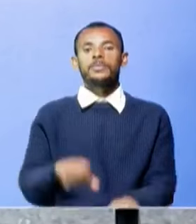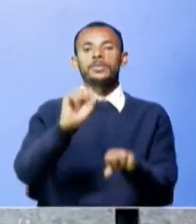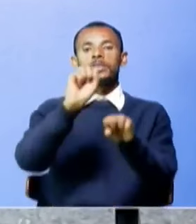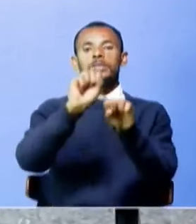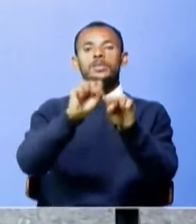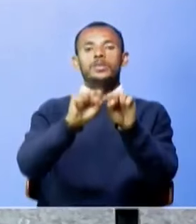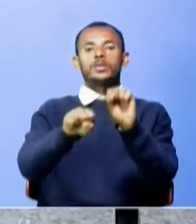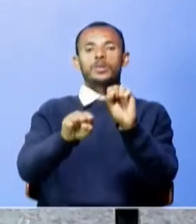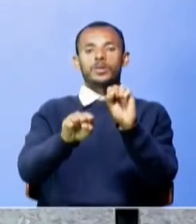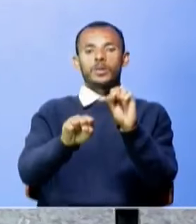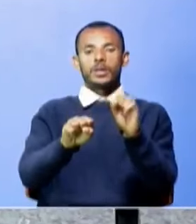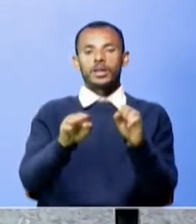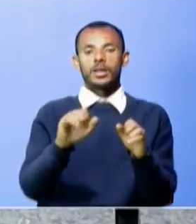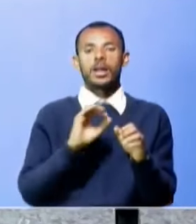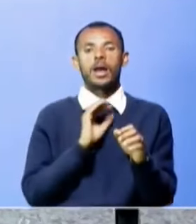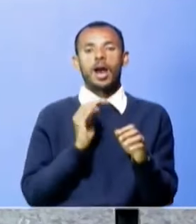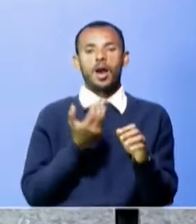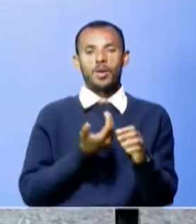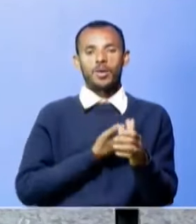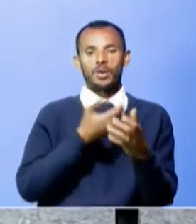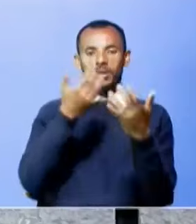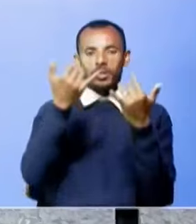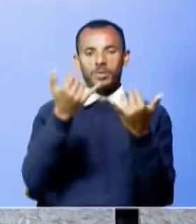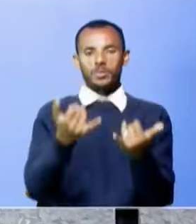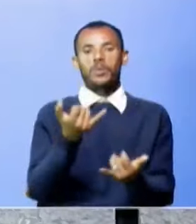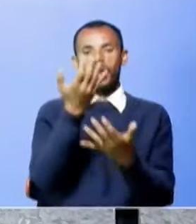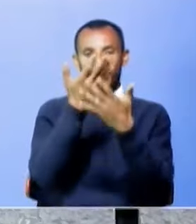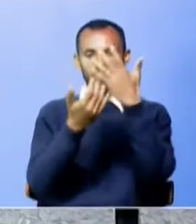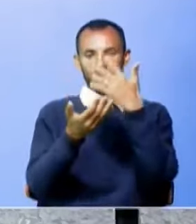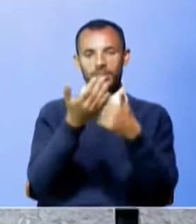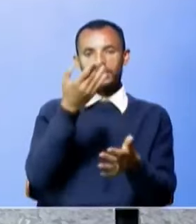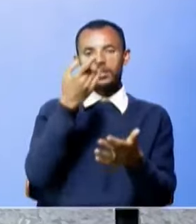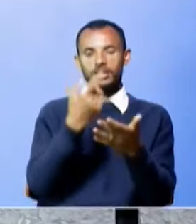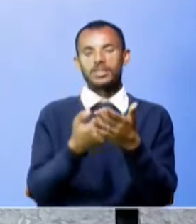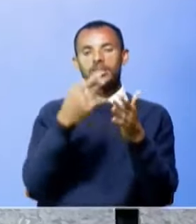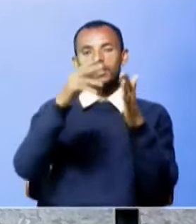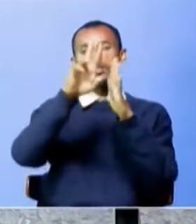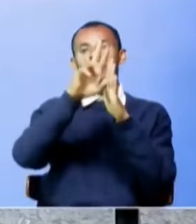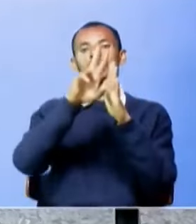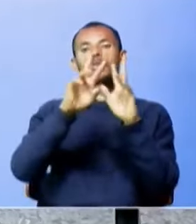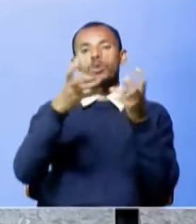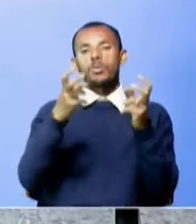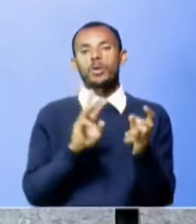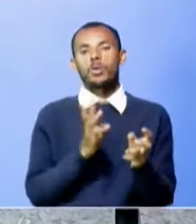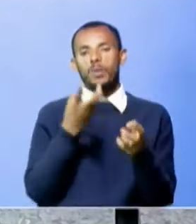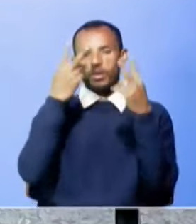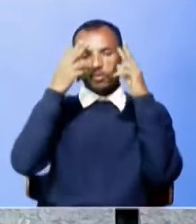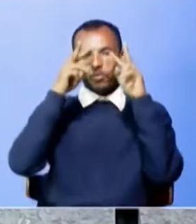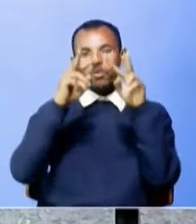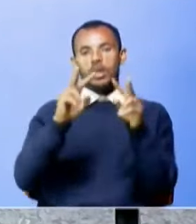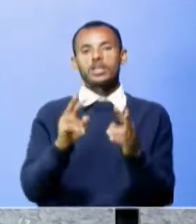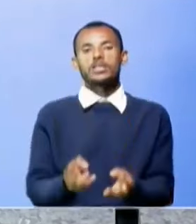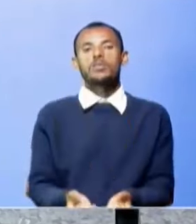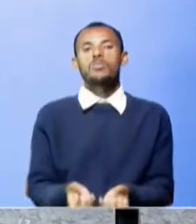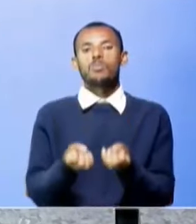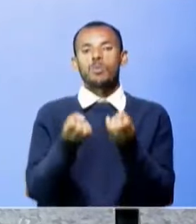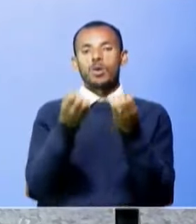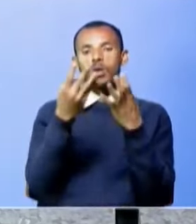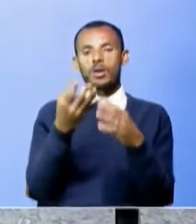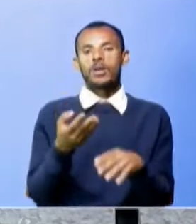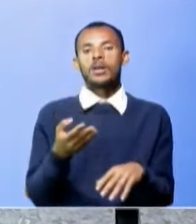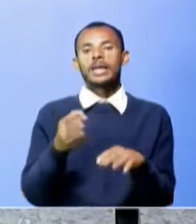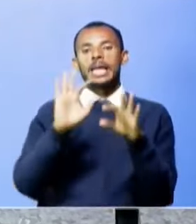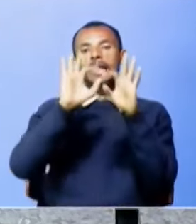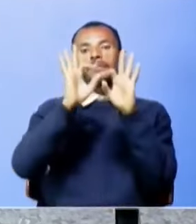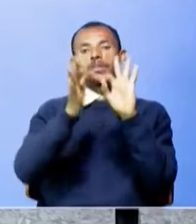So in our today's discussion under this topic, we will be focusing more on